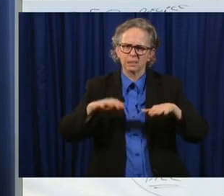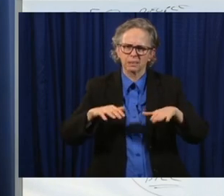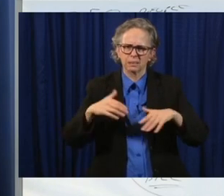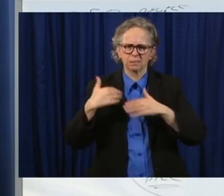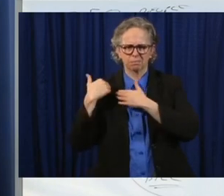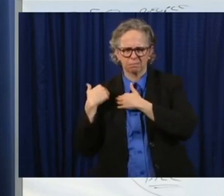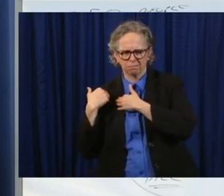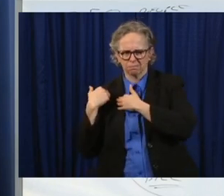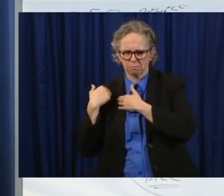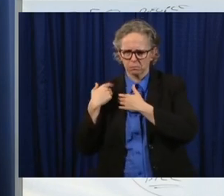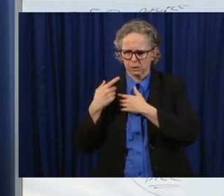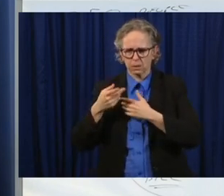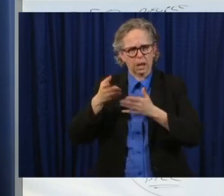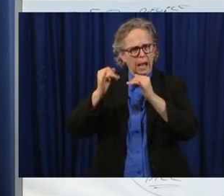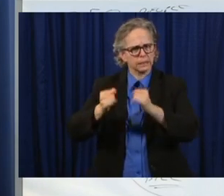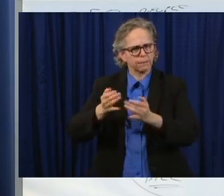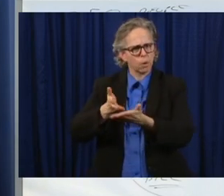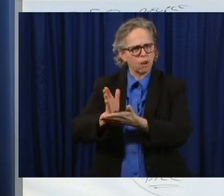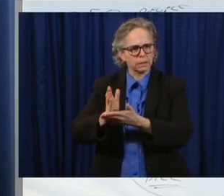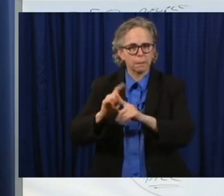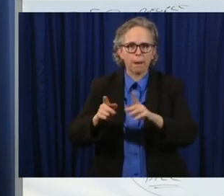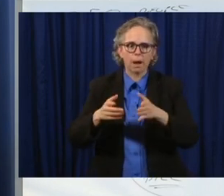rights and public health,